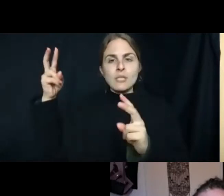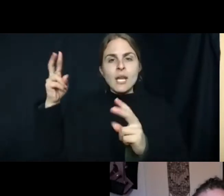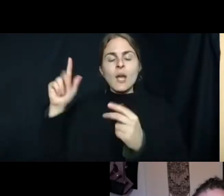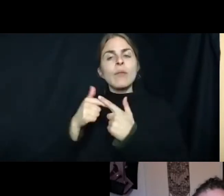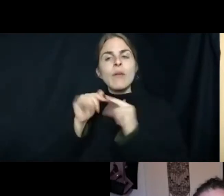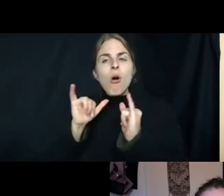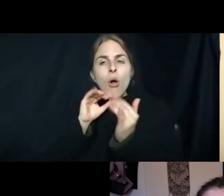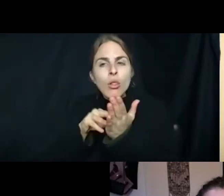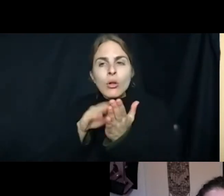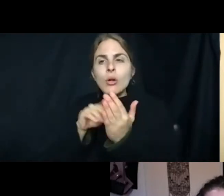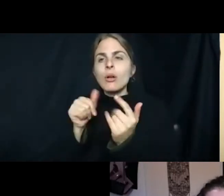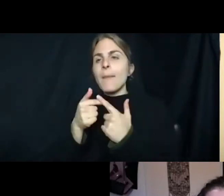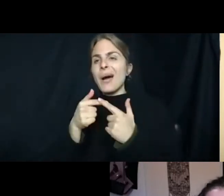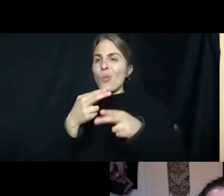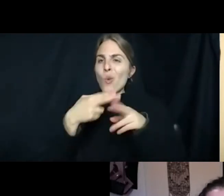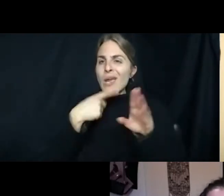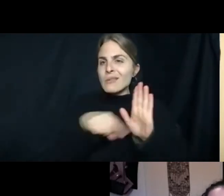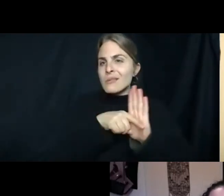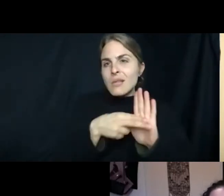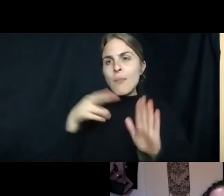phobia or weight stigma, whatever you call it,